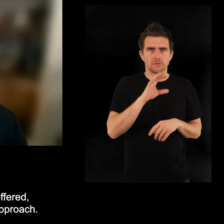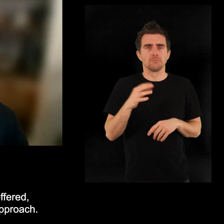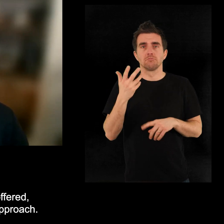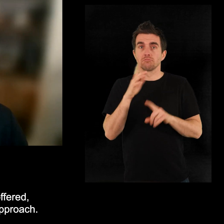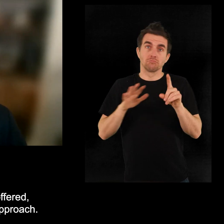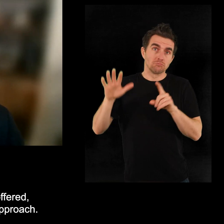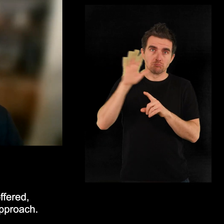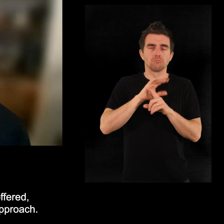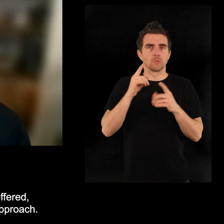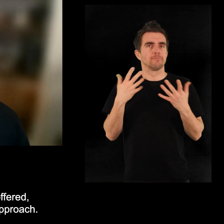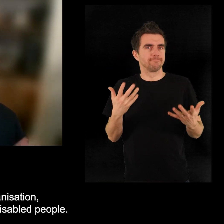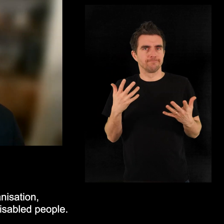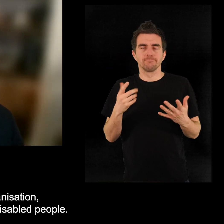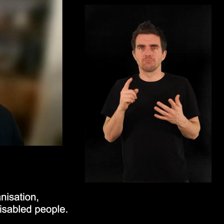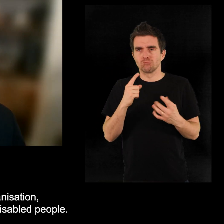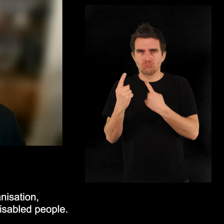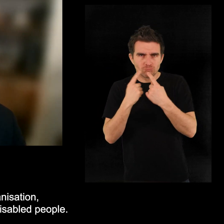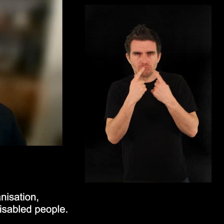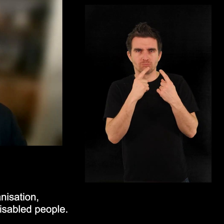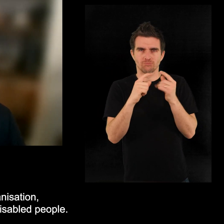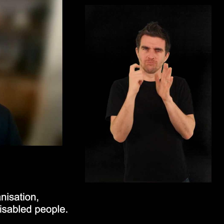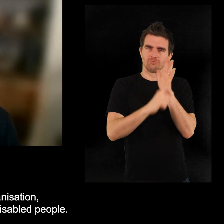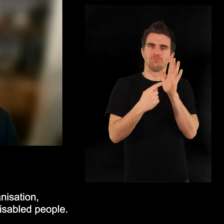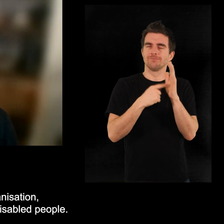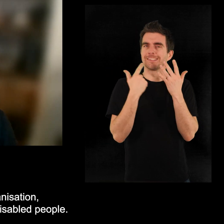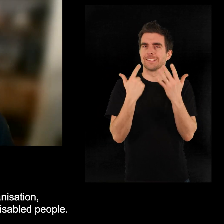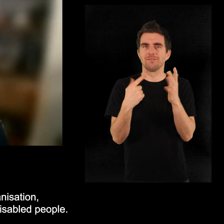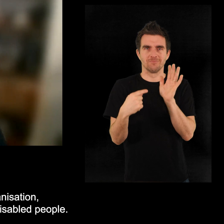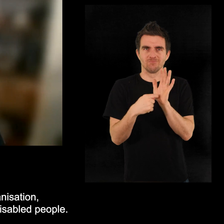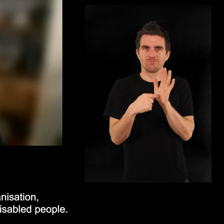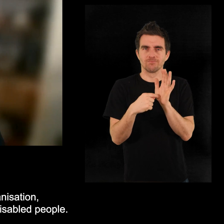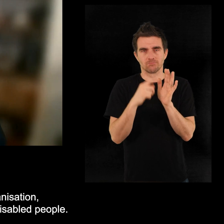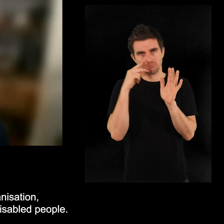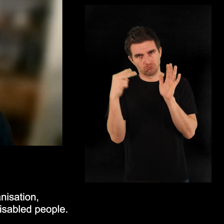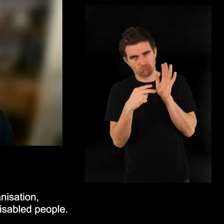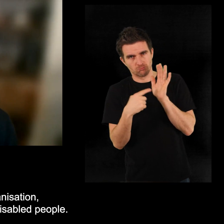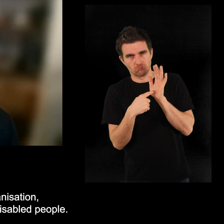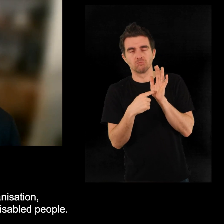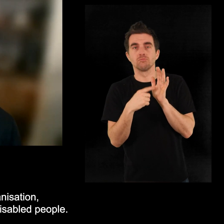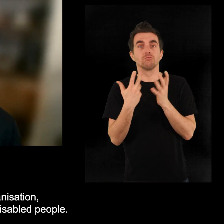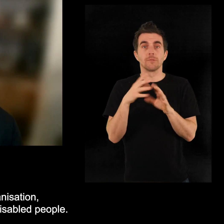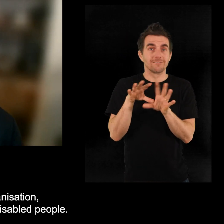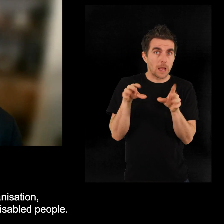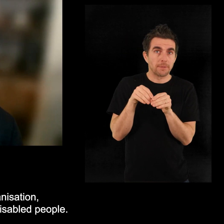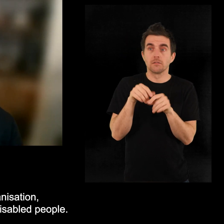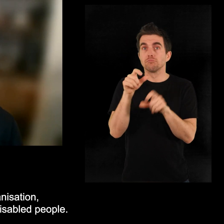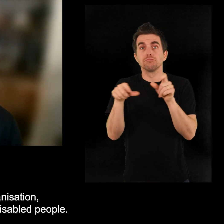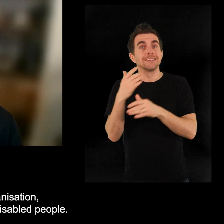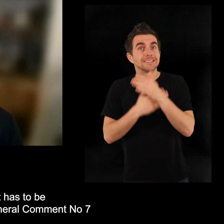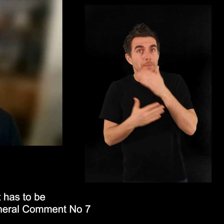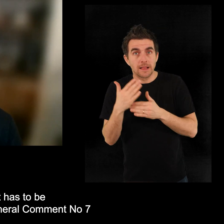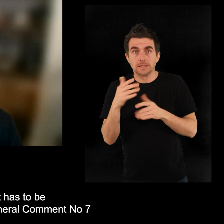a flexible approach. Who can join? Well, any organization, it needs to be a majority of disabled